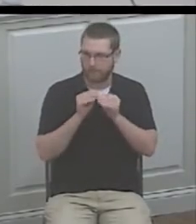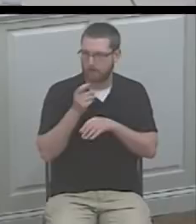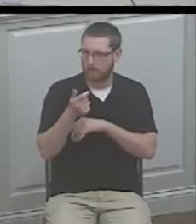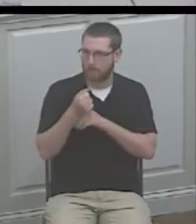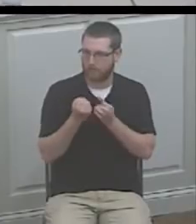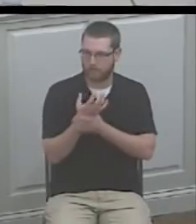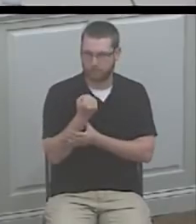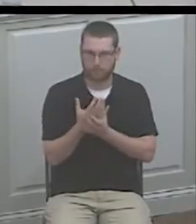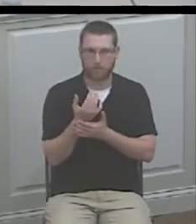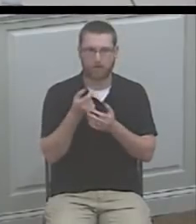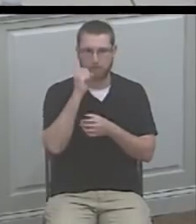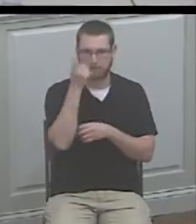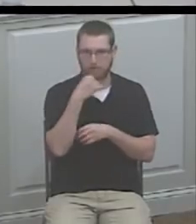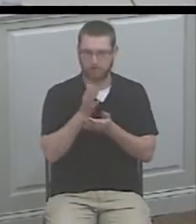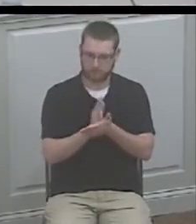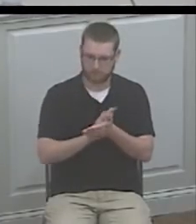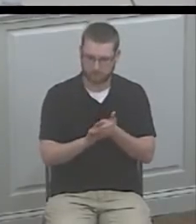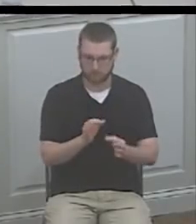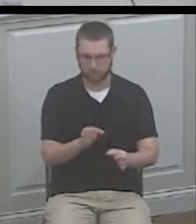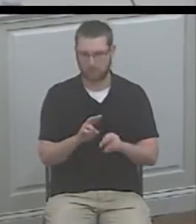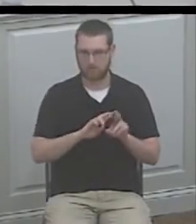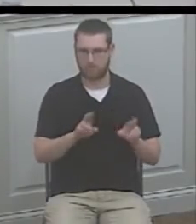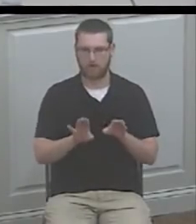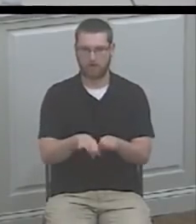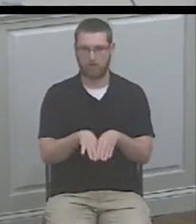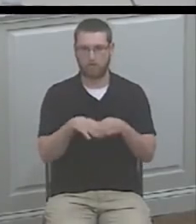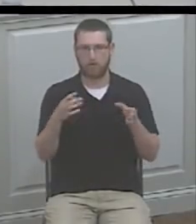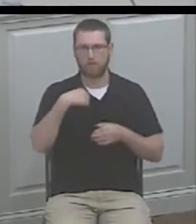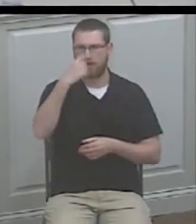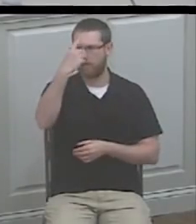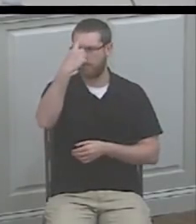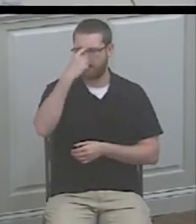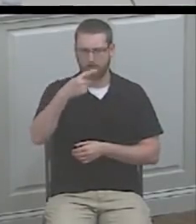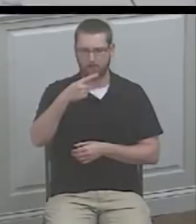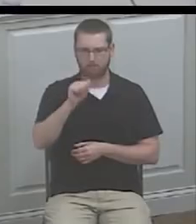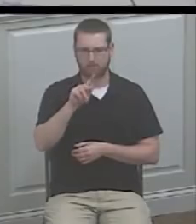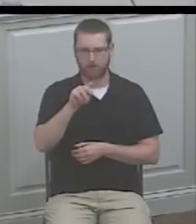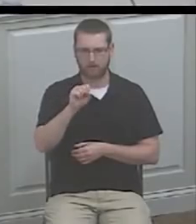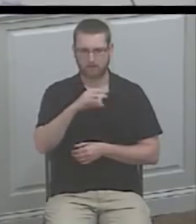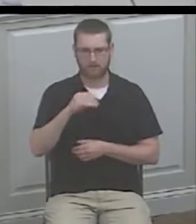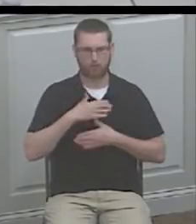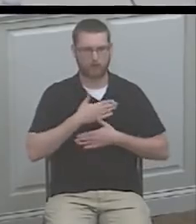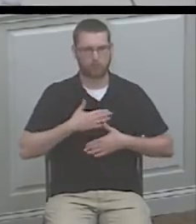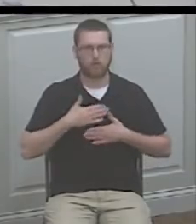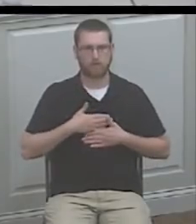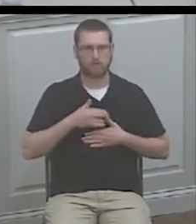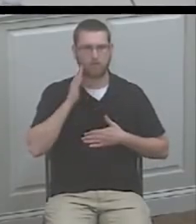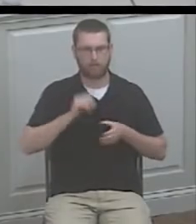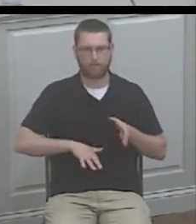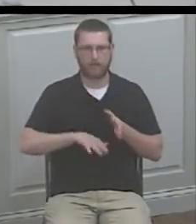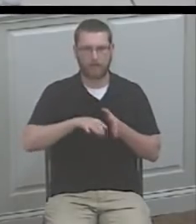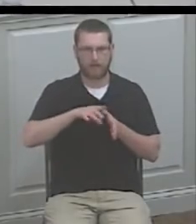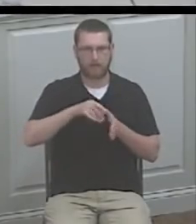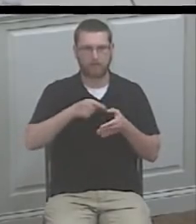spring, and it looks like we're in good shape to open. Parks and Rec intends to fill the pool this